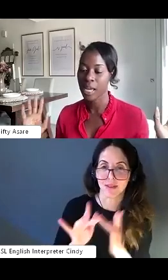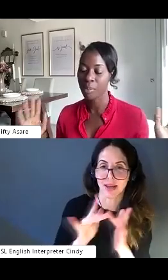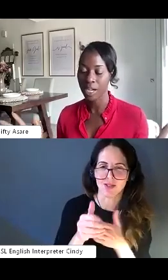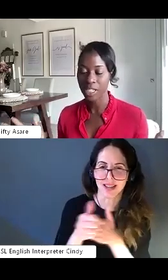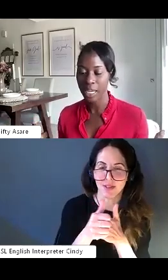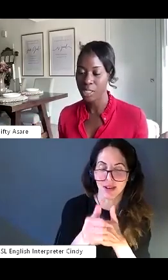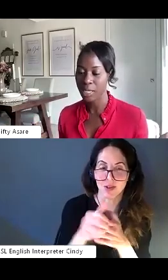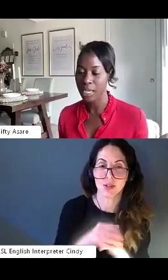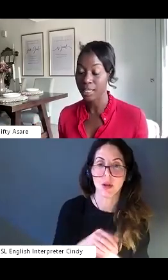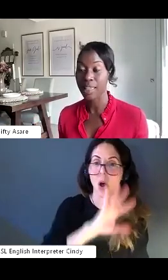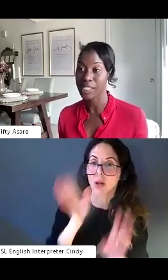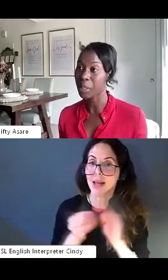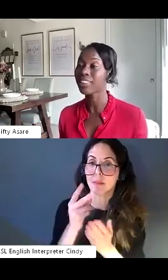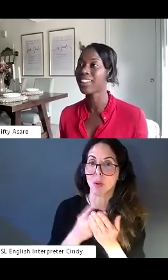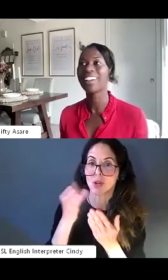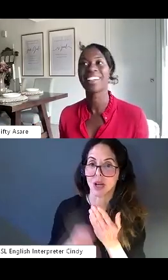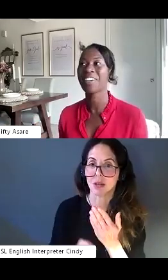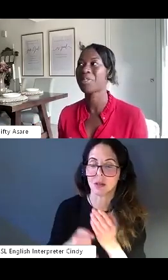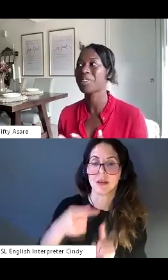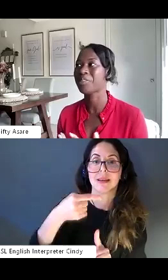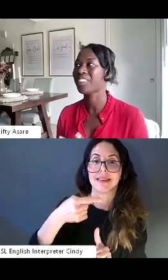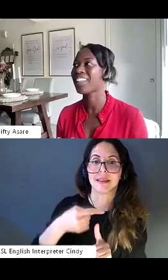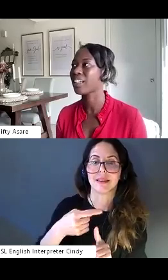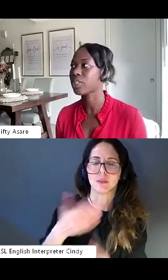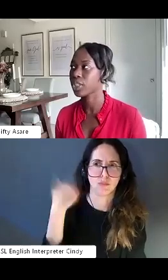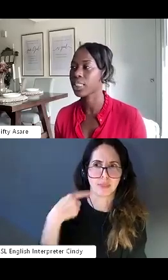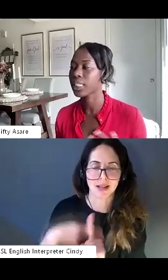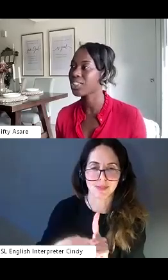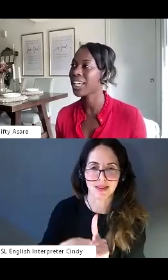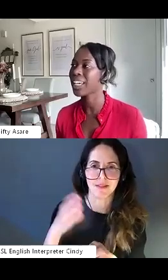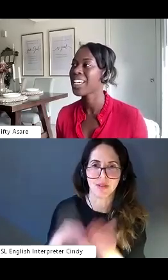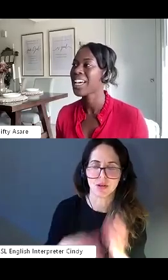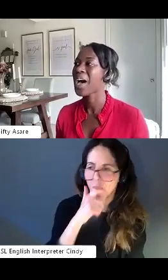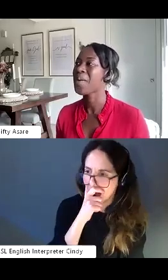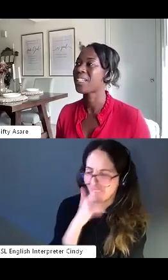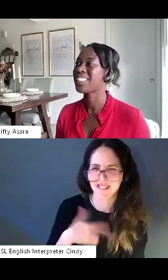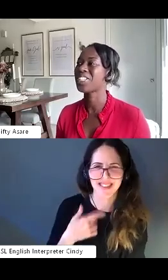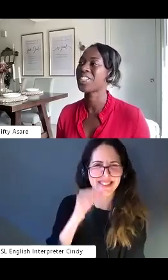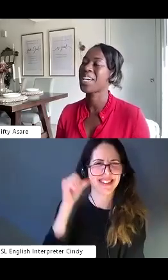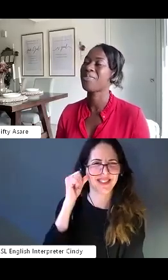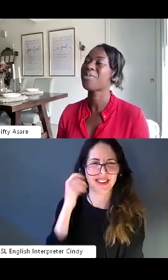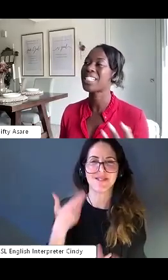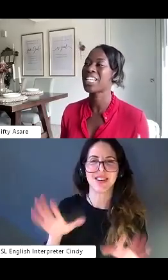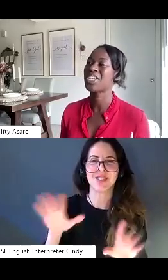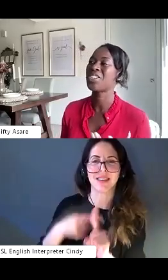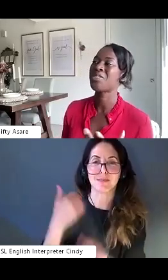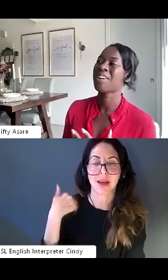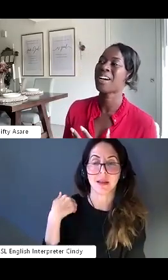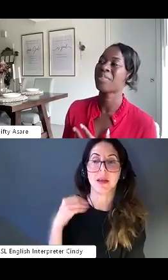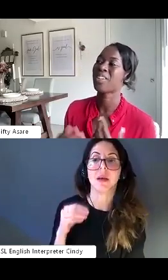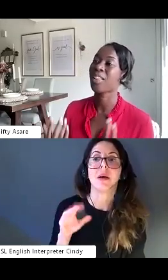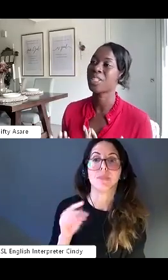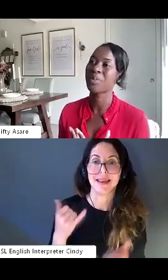this project came to an end last month. Can't believe that was just yesterday. But essentially, we had 14